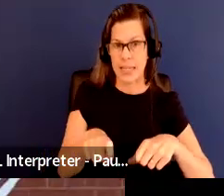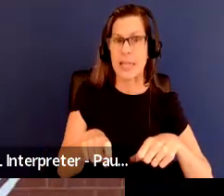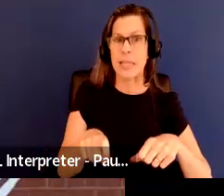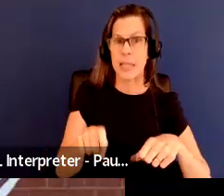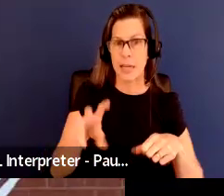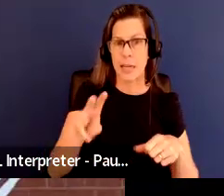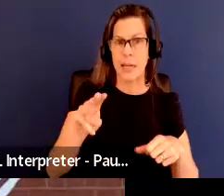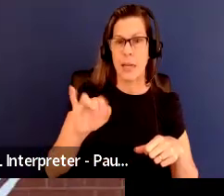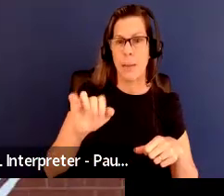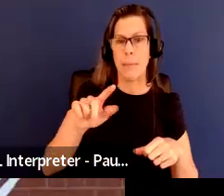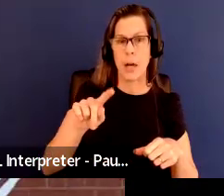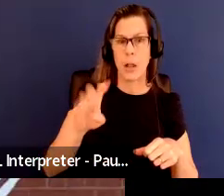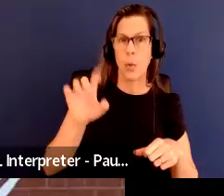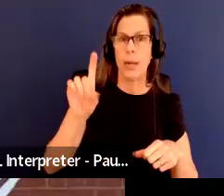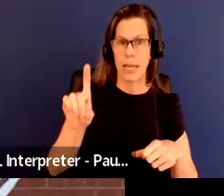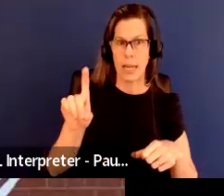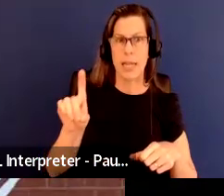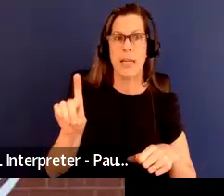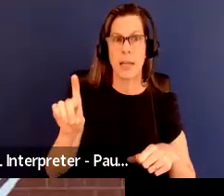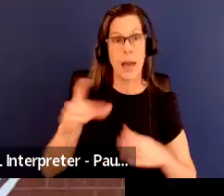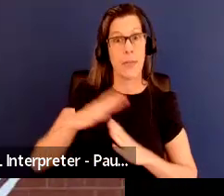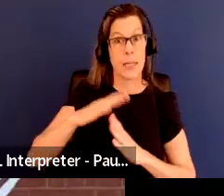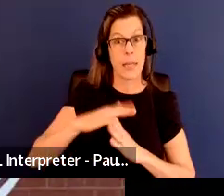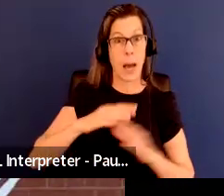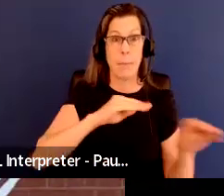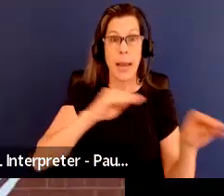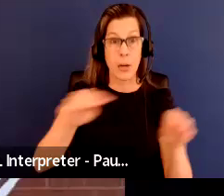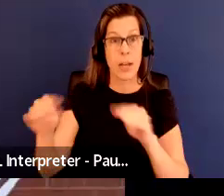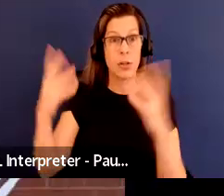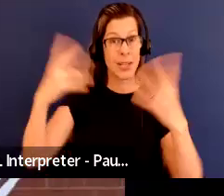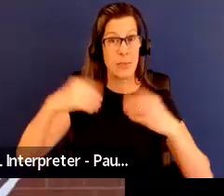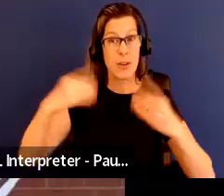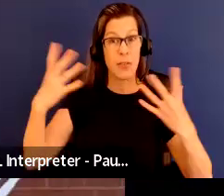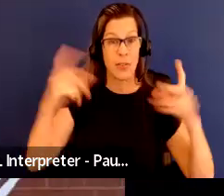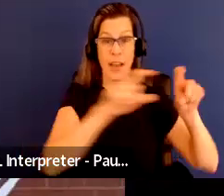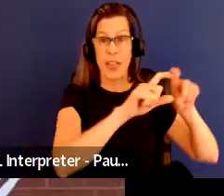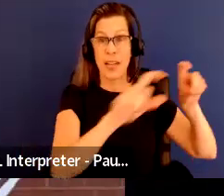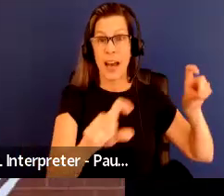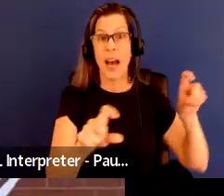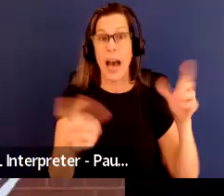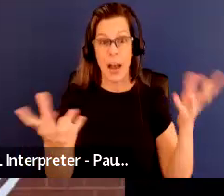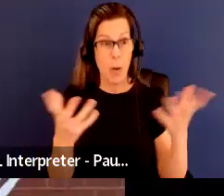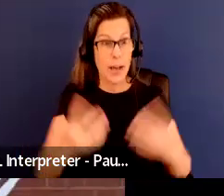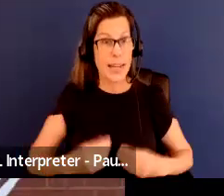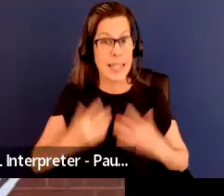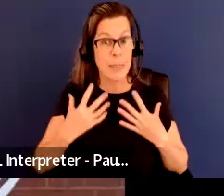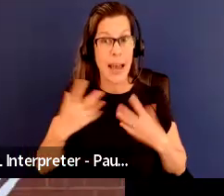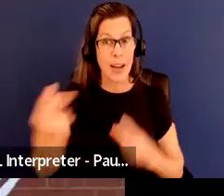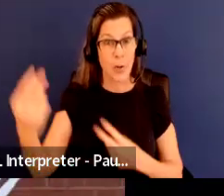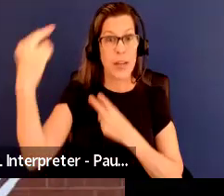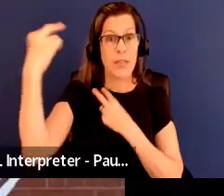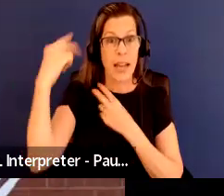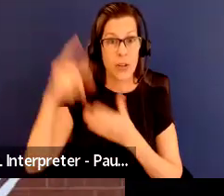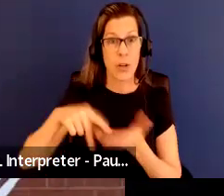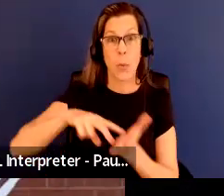beautiful" across the top. She says, through this mural, I hope to inspire reflection on